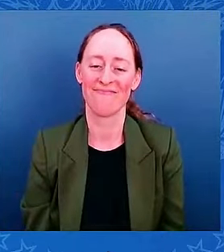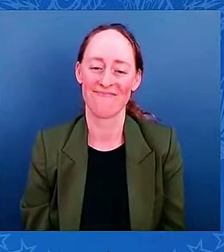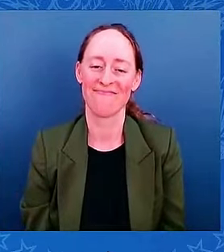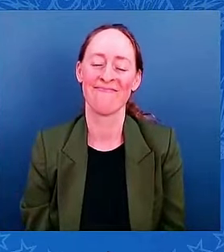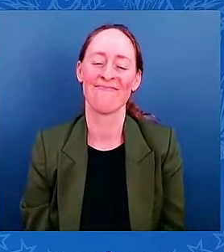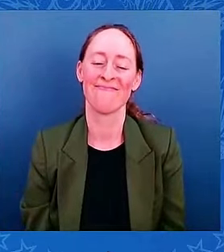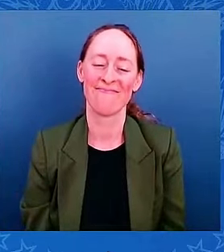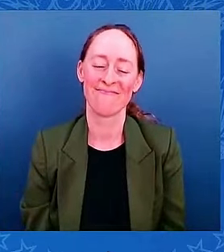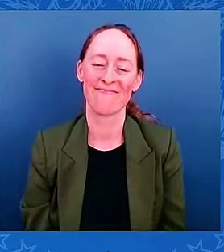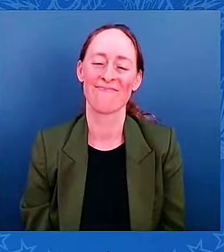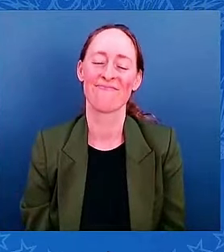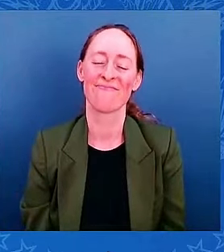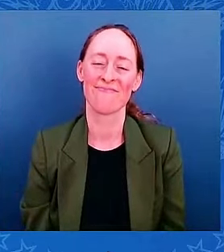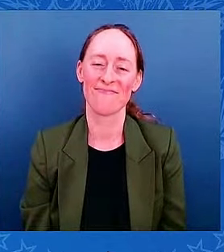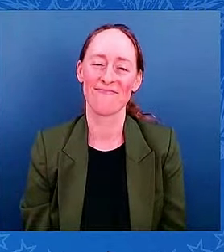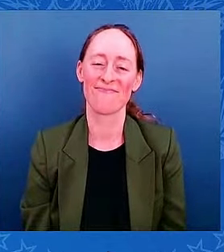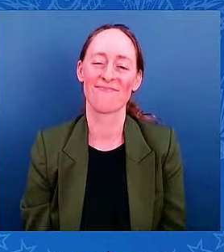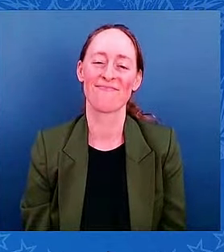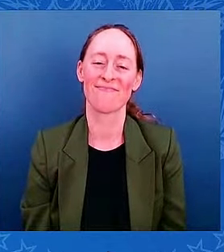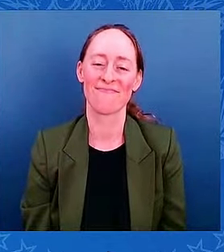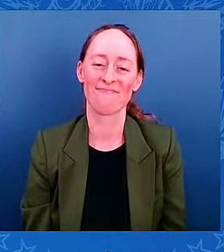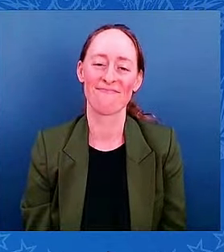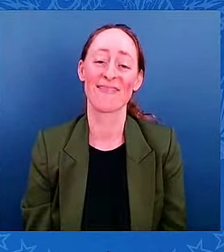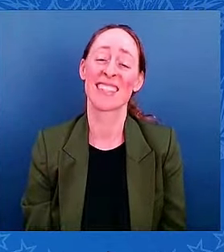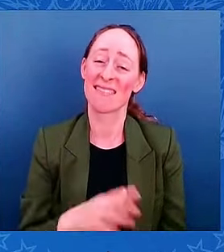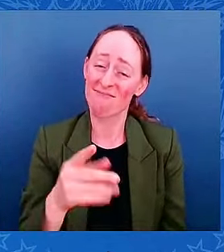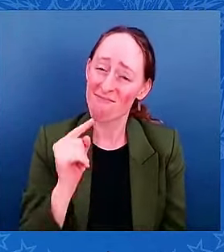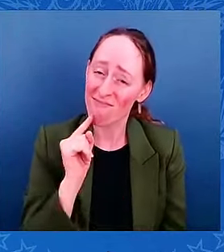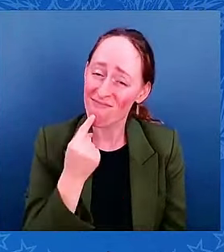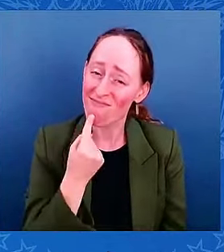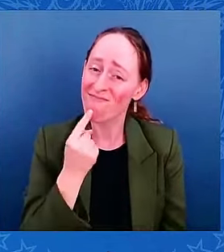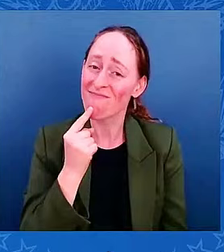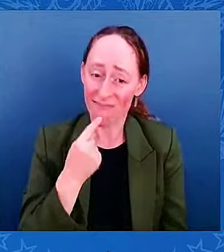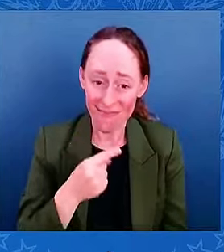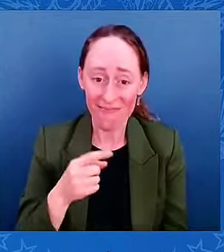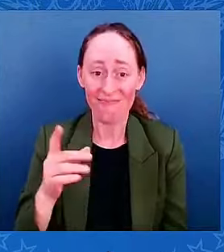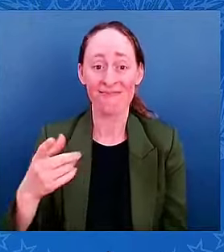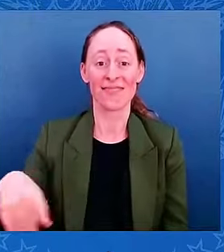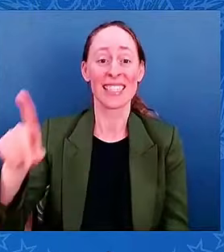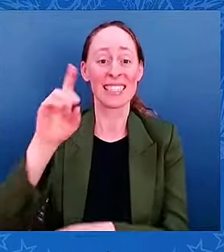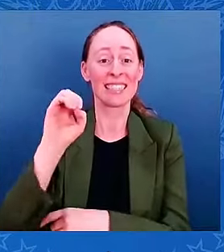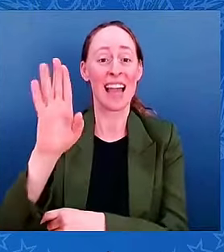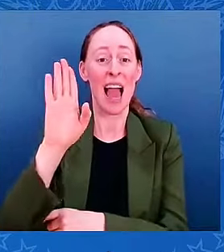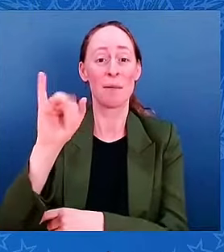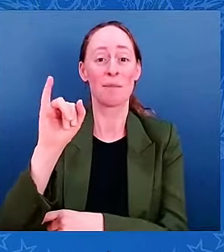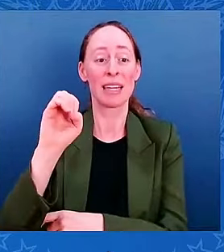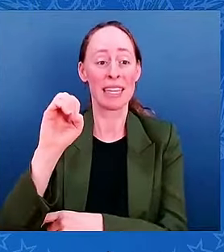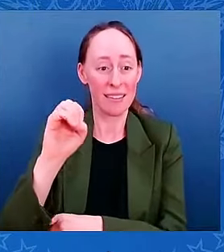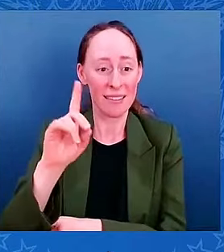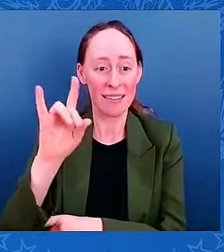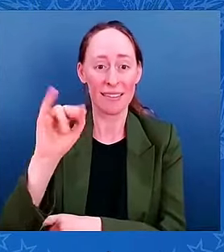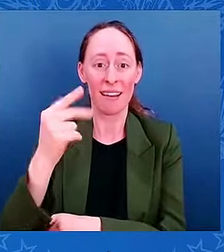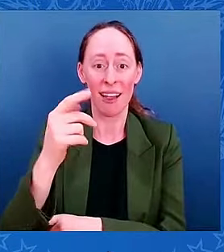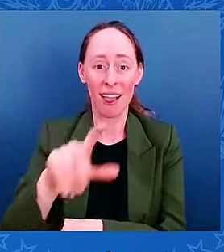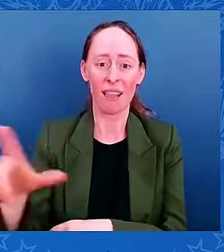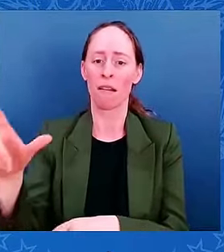It's always great to be with a dear friend, Debbie Dingell, who's a great, great personal friend. Debbie.